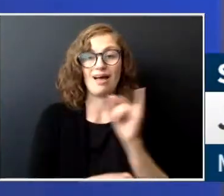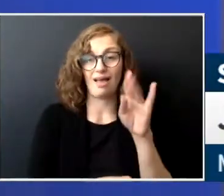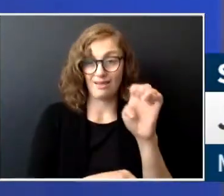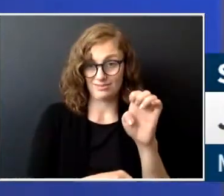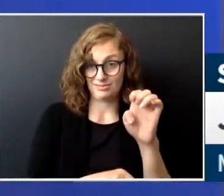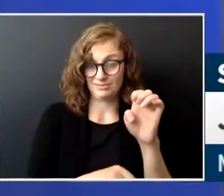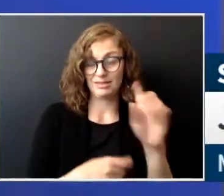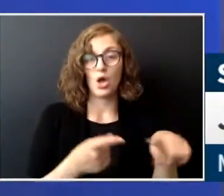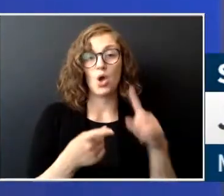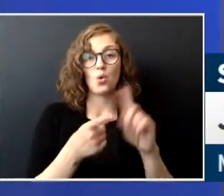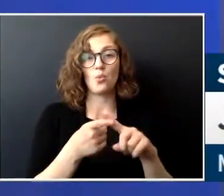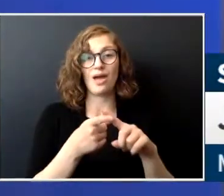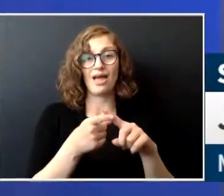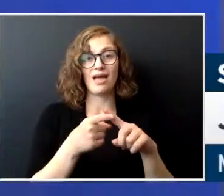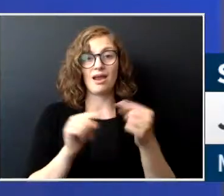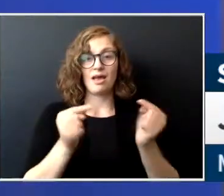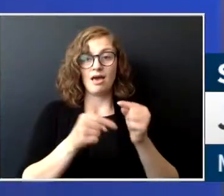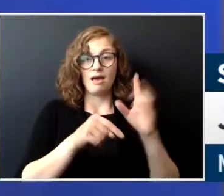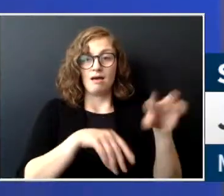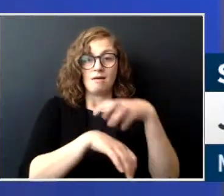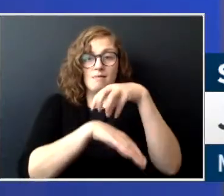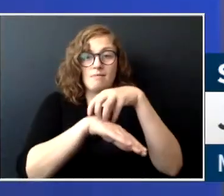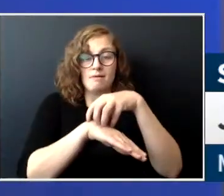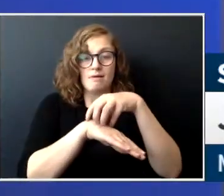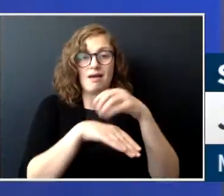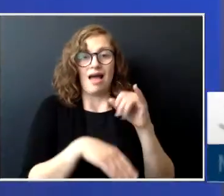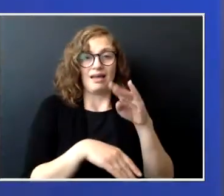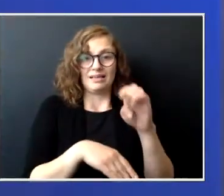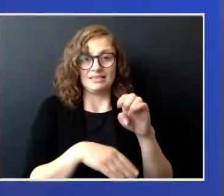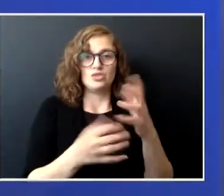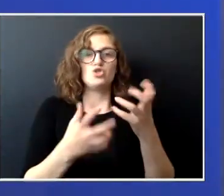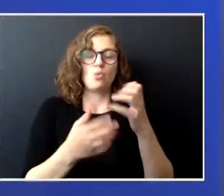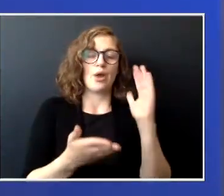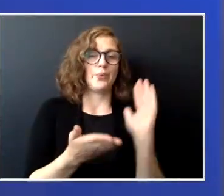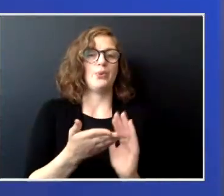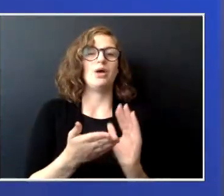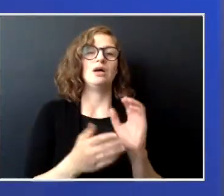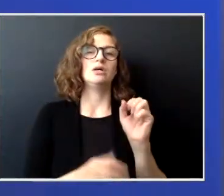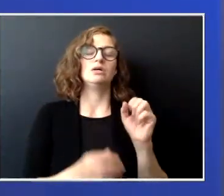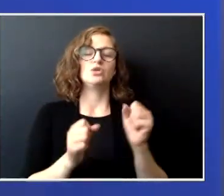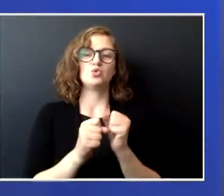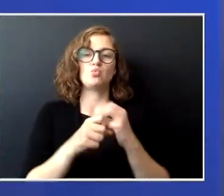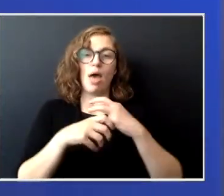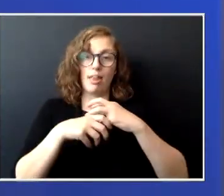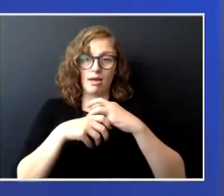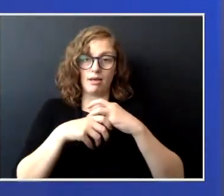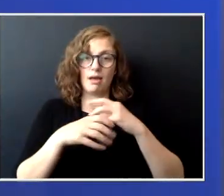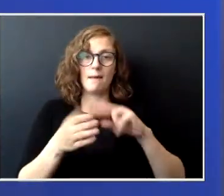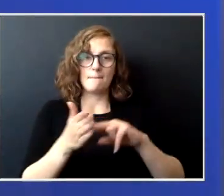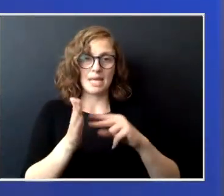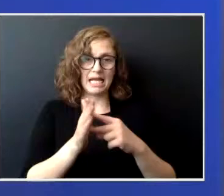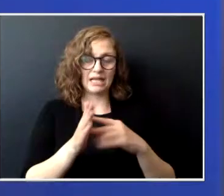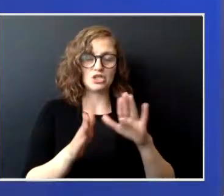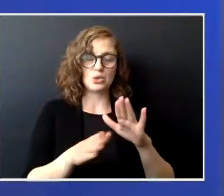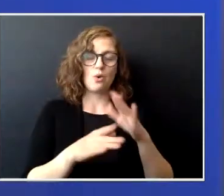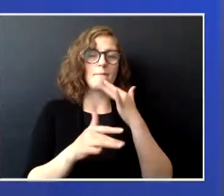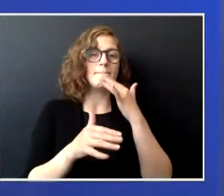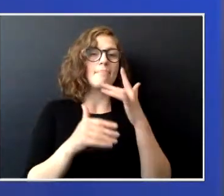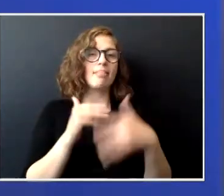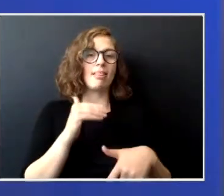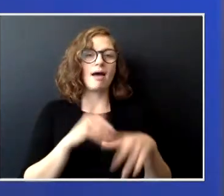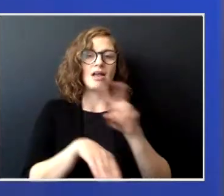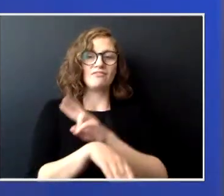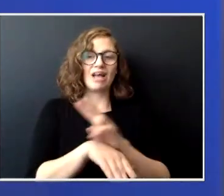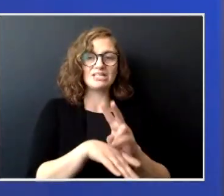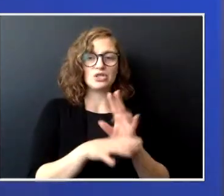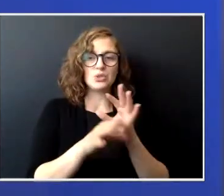wound, you're doing it to try and decrease swelling, which means that it causes your blood vessels to get smaller, called